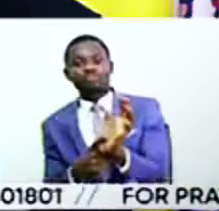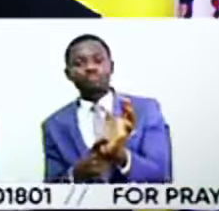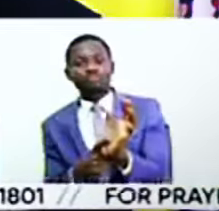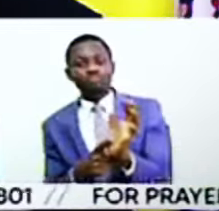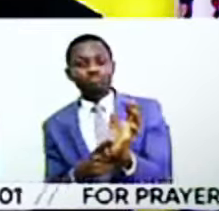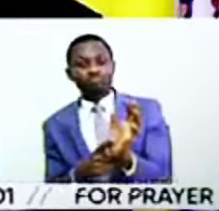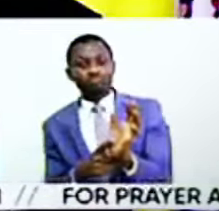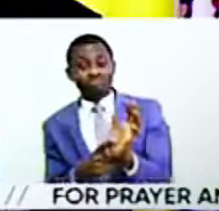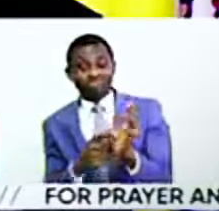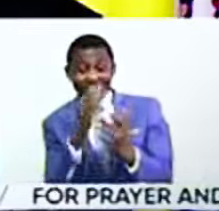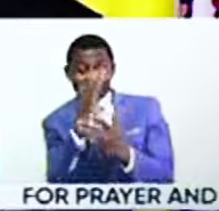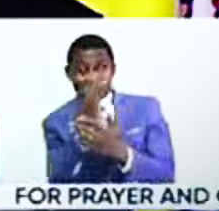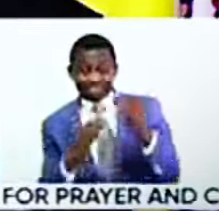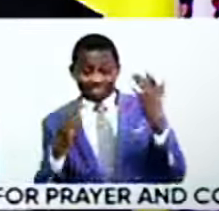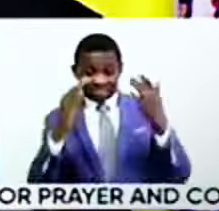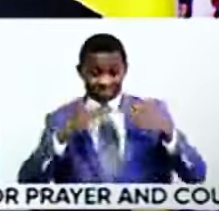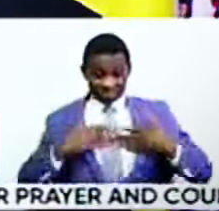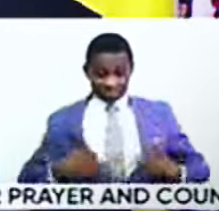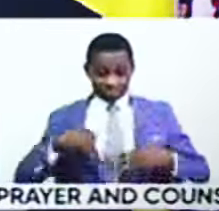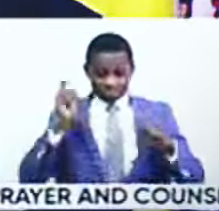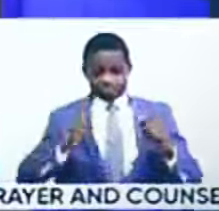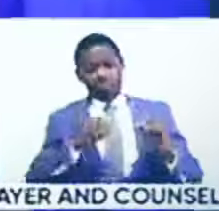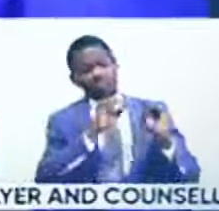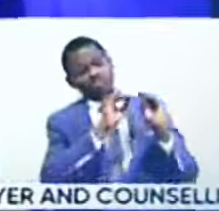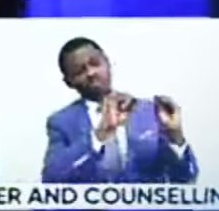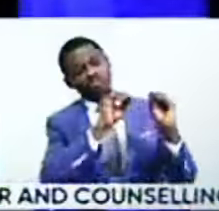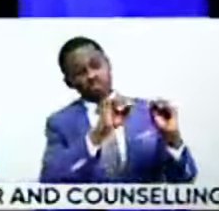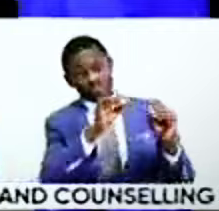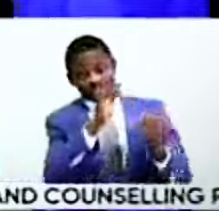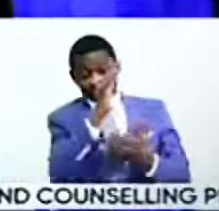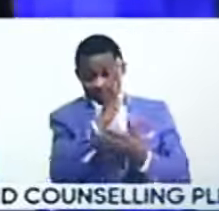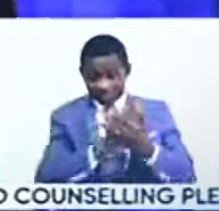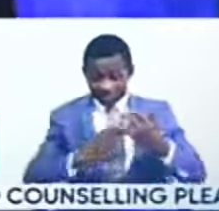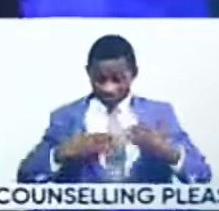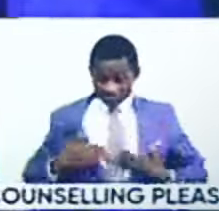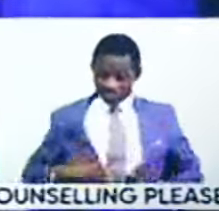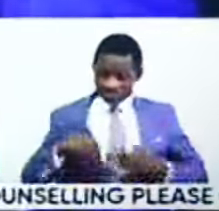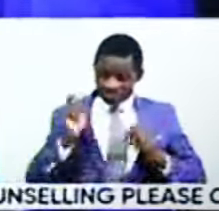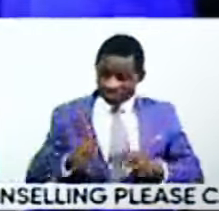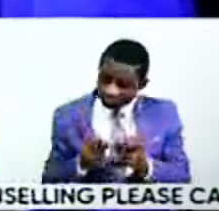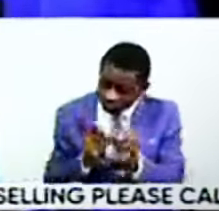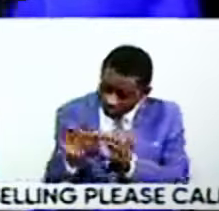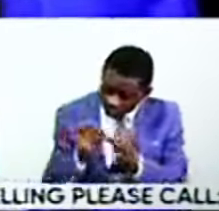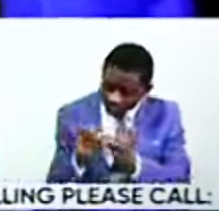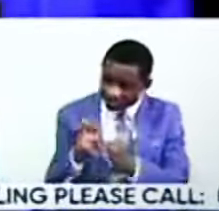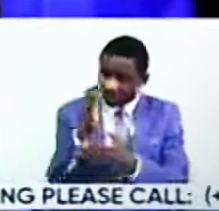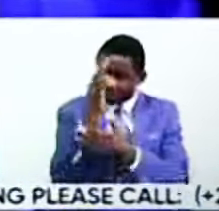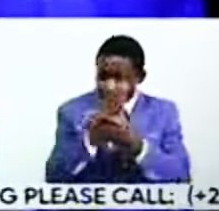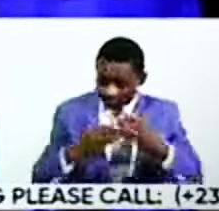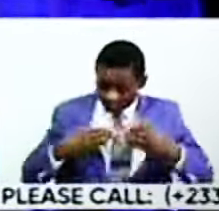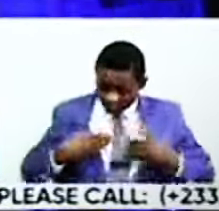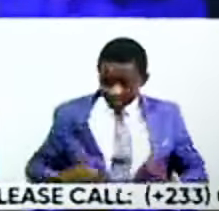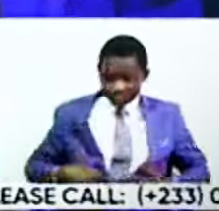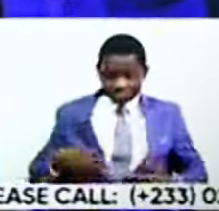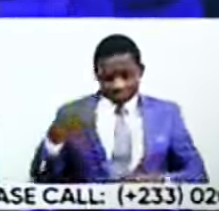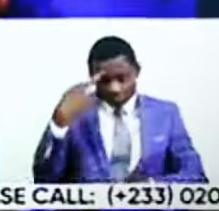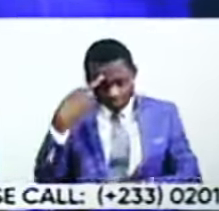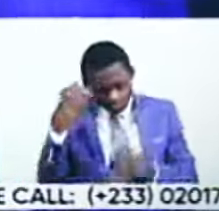Somebody must teach him. Somebody should explain. Somebody should reason with this